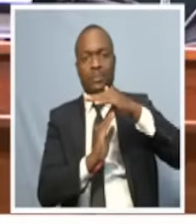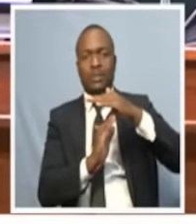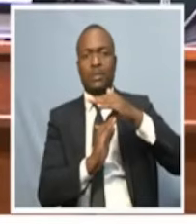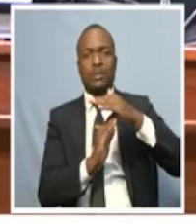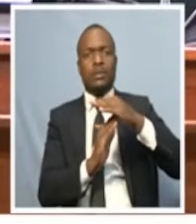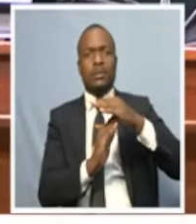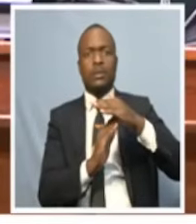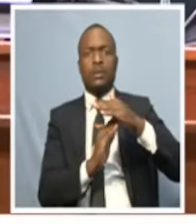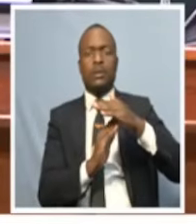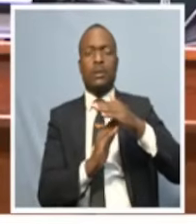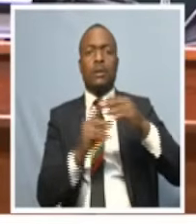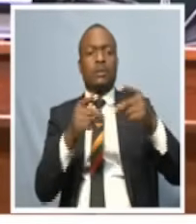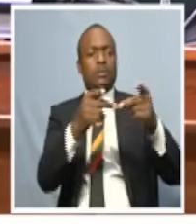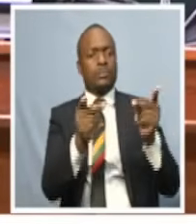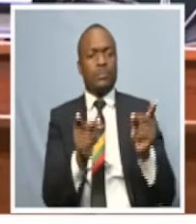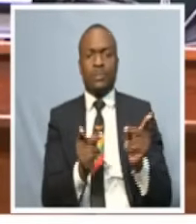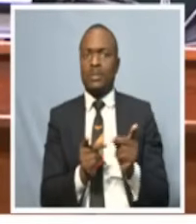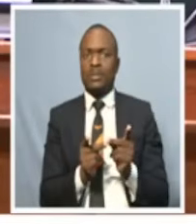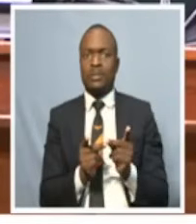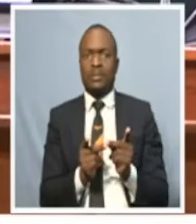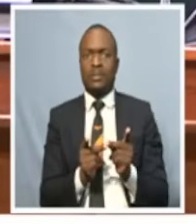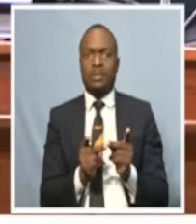time, only